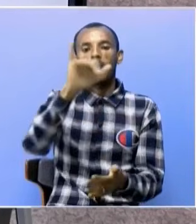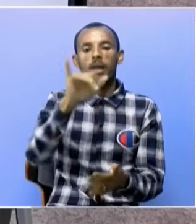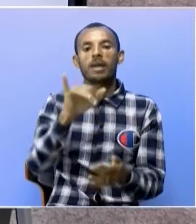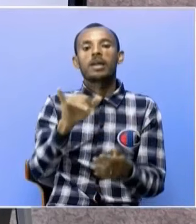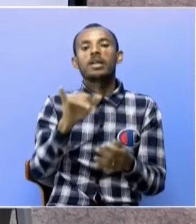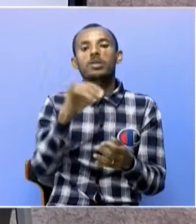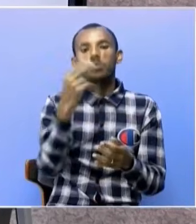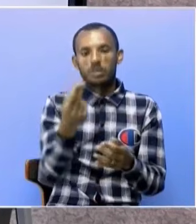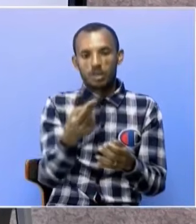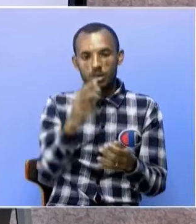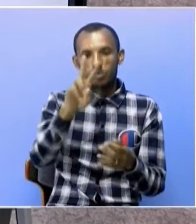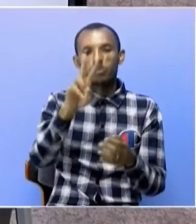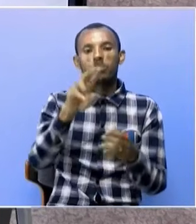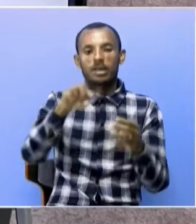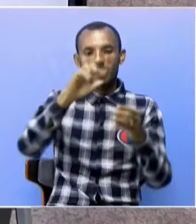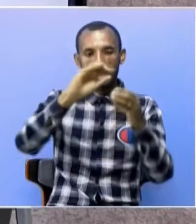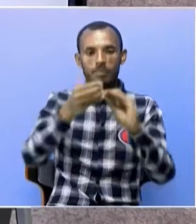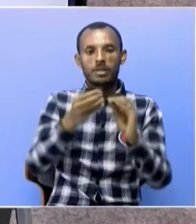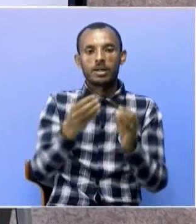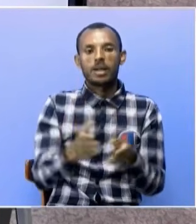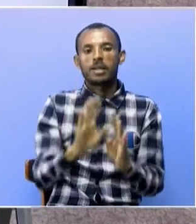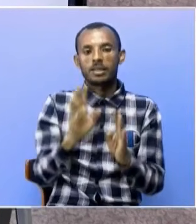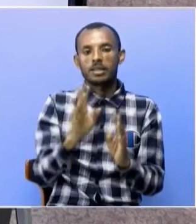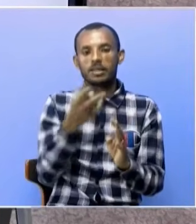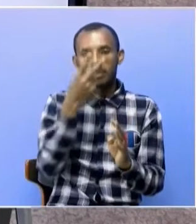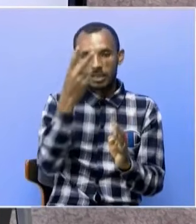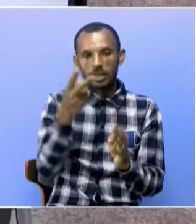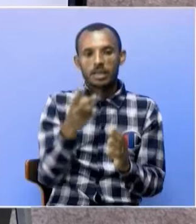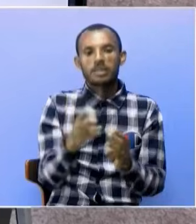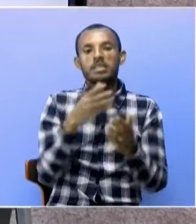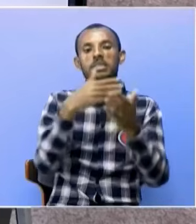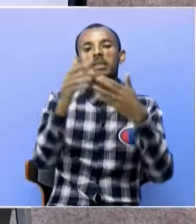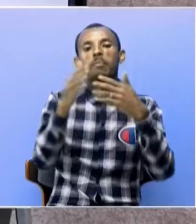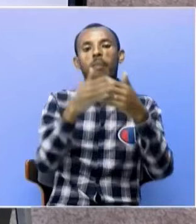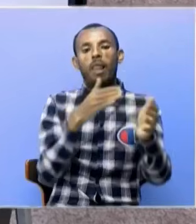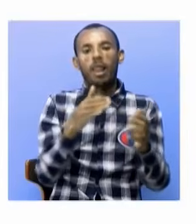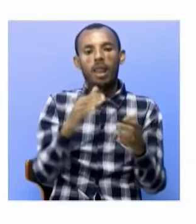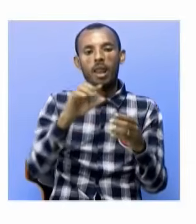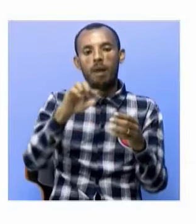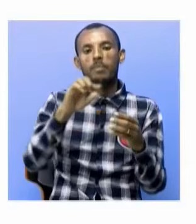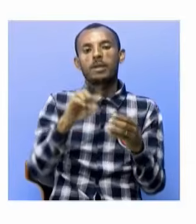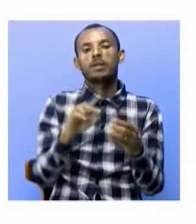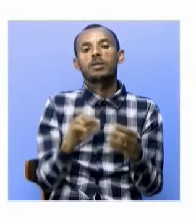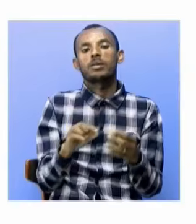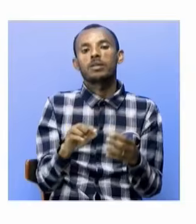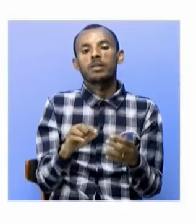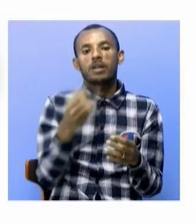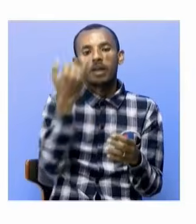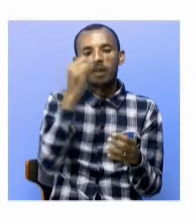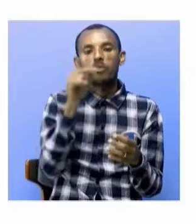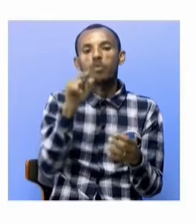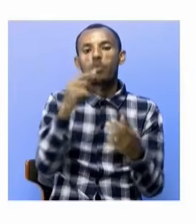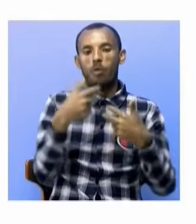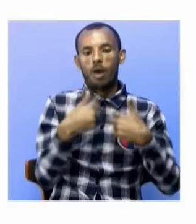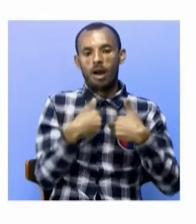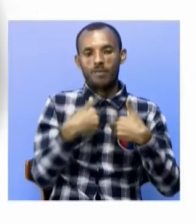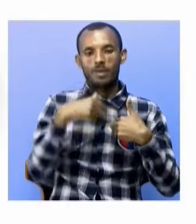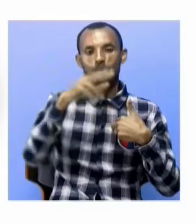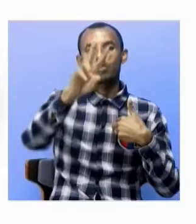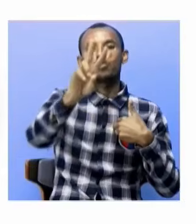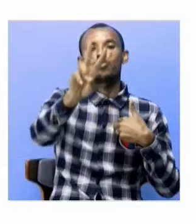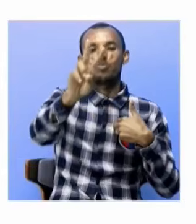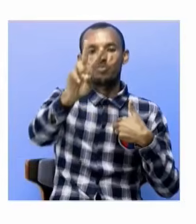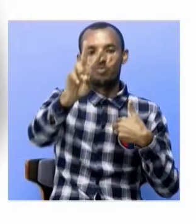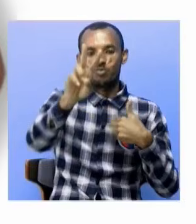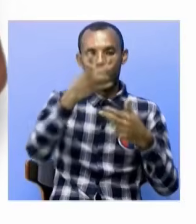numbers. Let me take a very simple number to understand this property. If you have 2